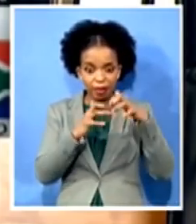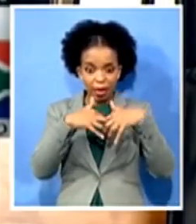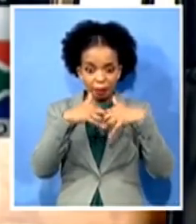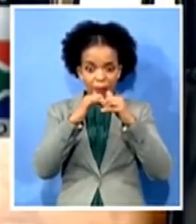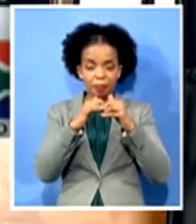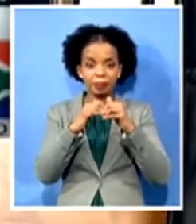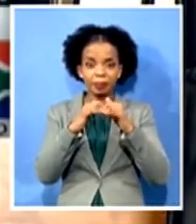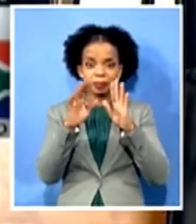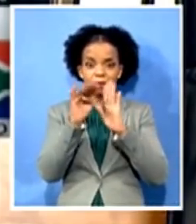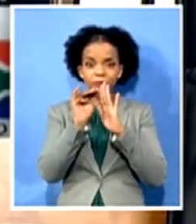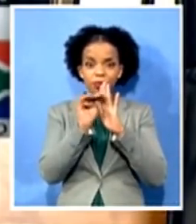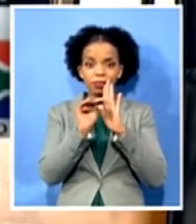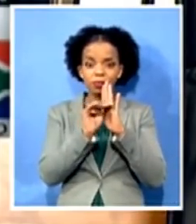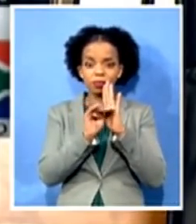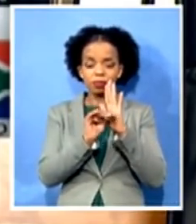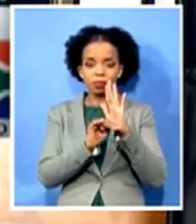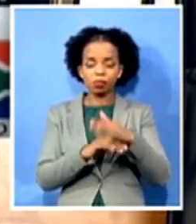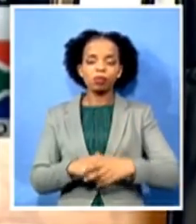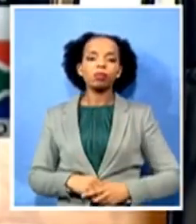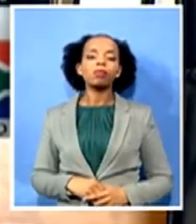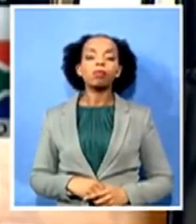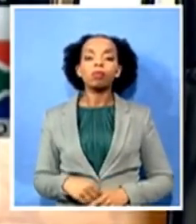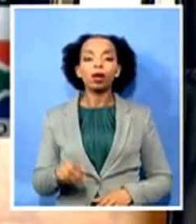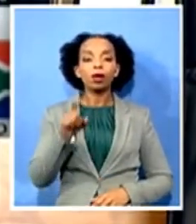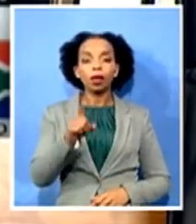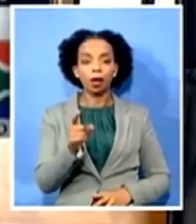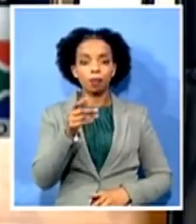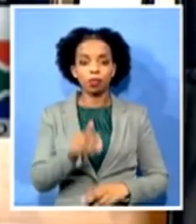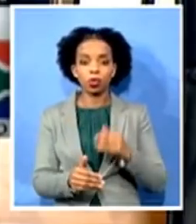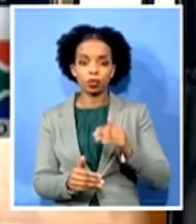a process that was undertaken before I